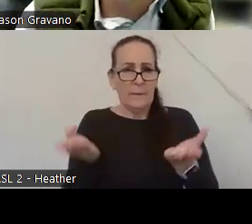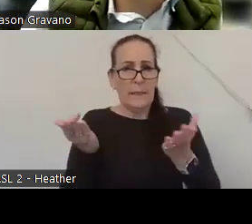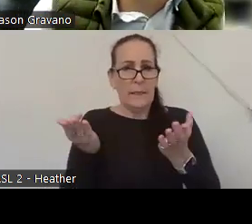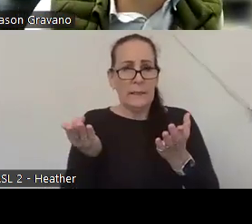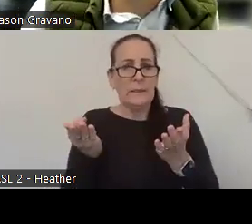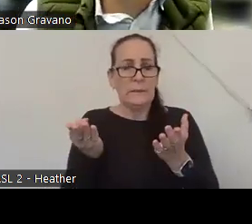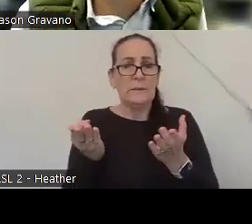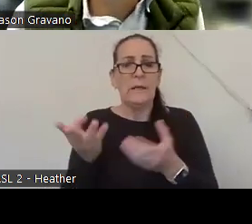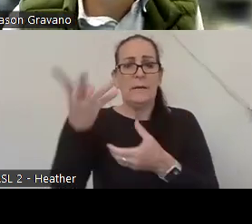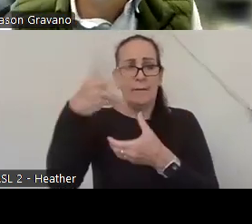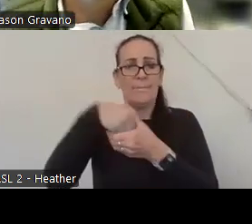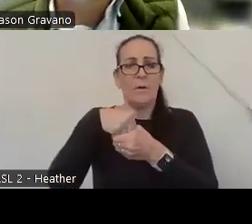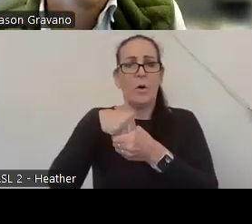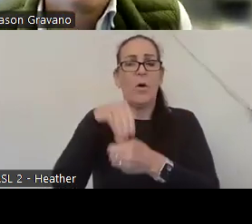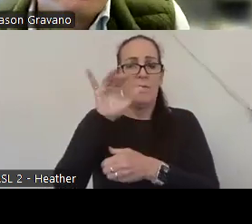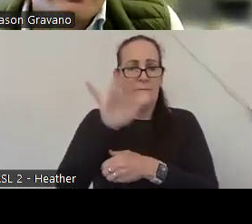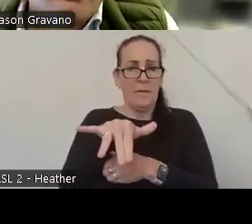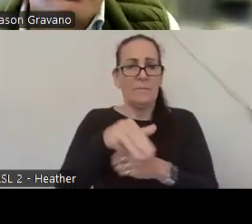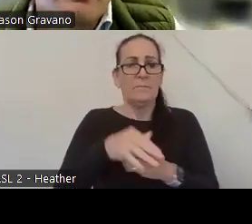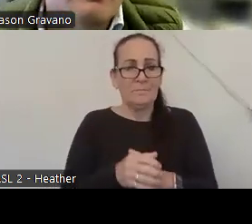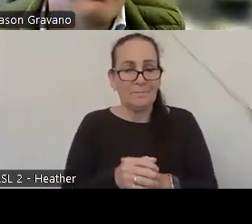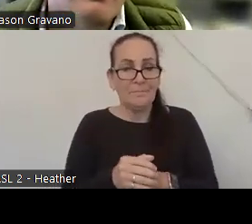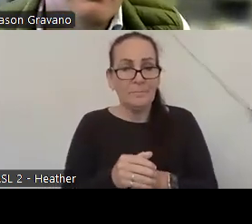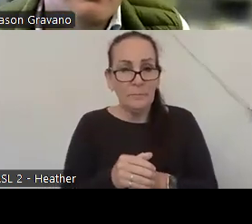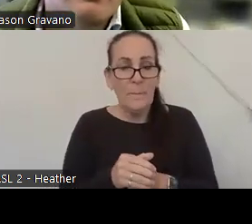partners in this work. Next slide.